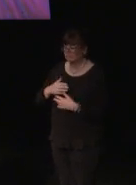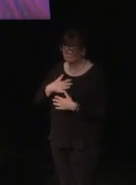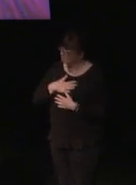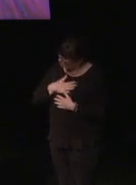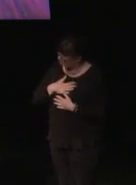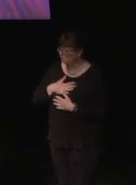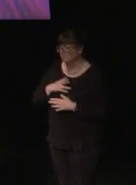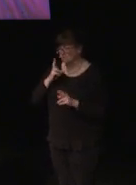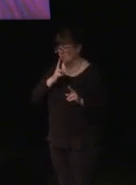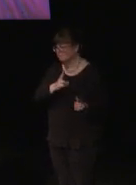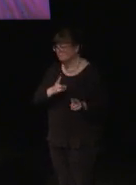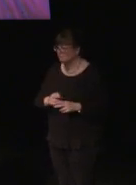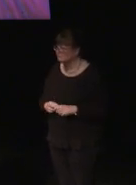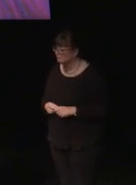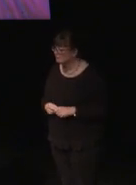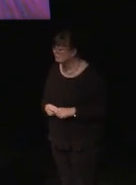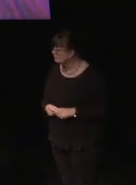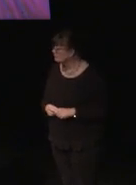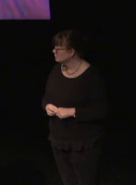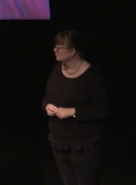powerful.